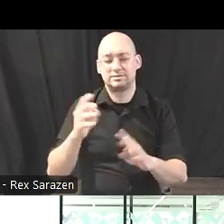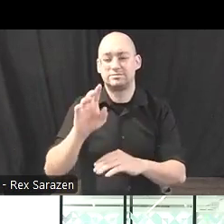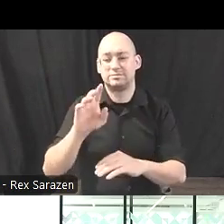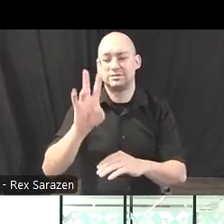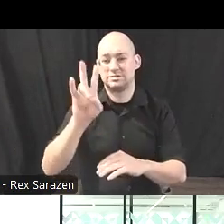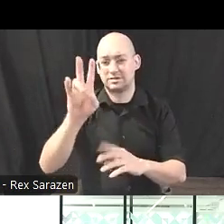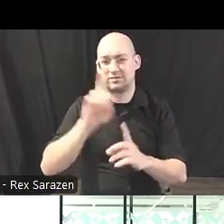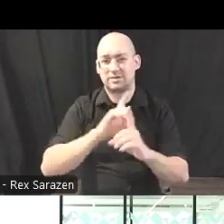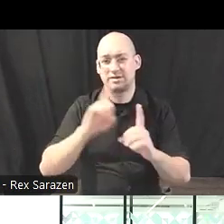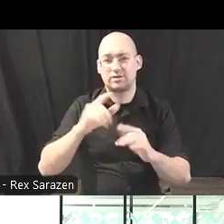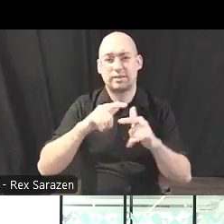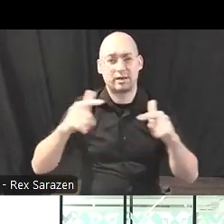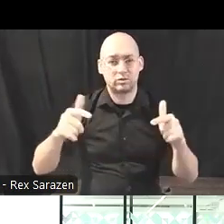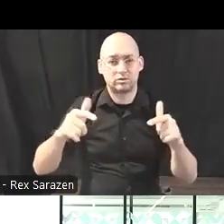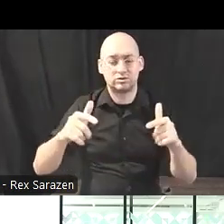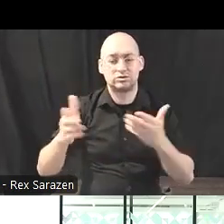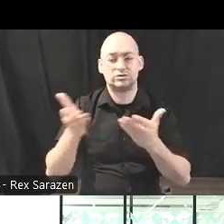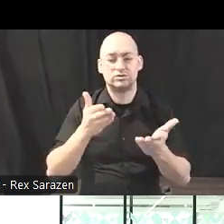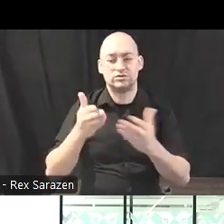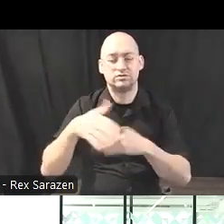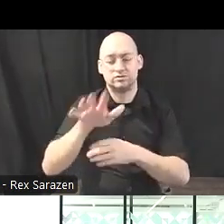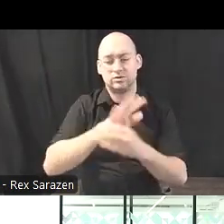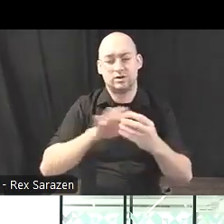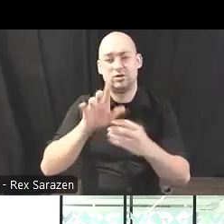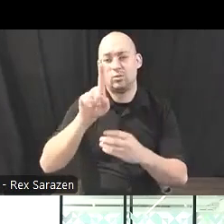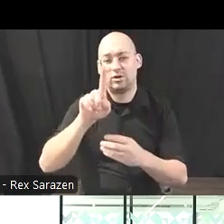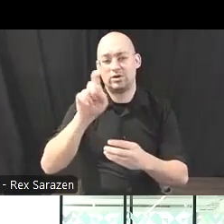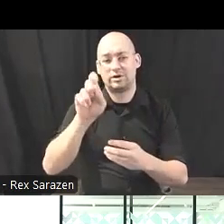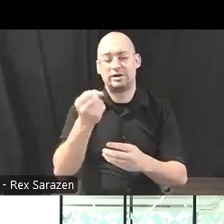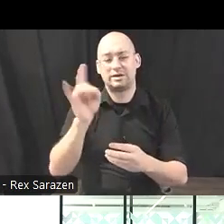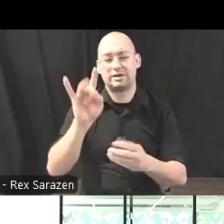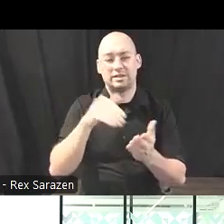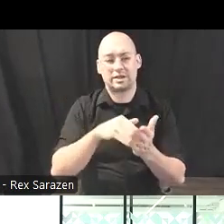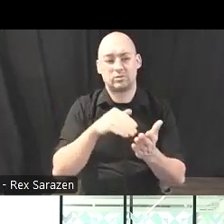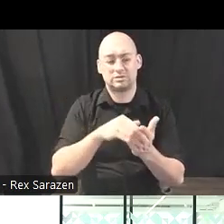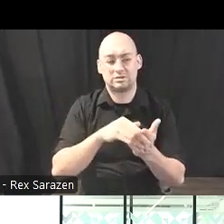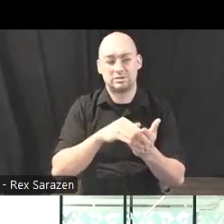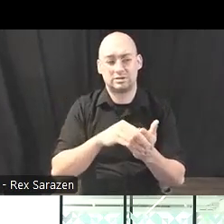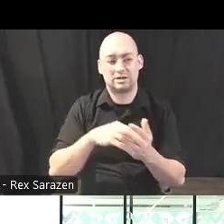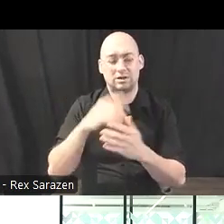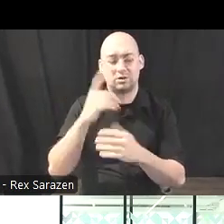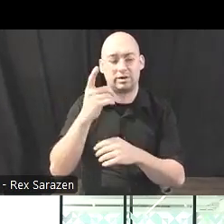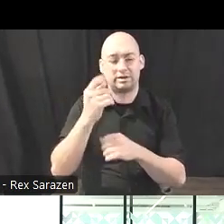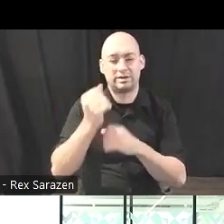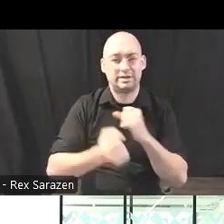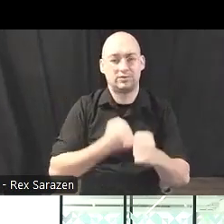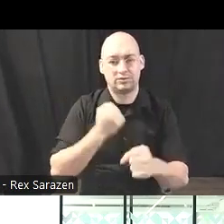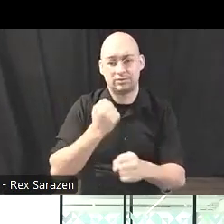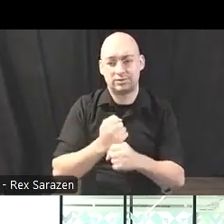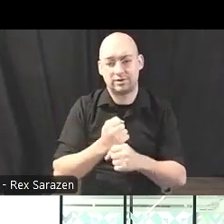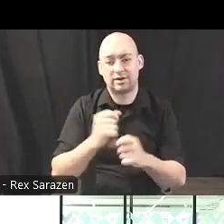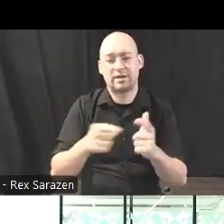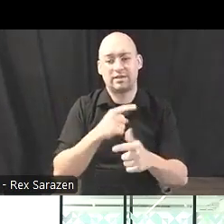languages, and it served approximately 118,000 calls in last year. And then we've had